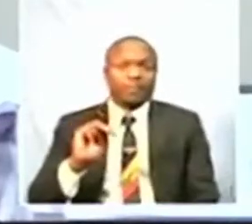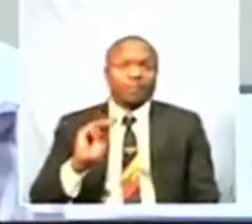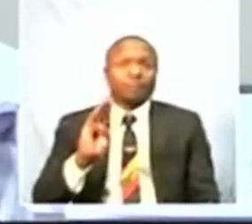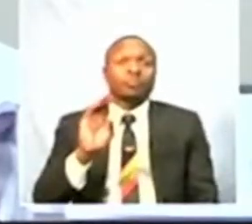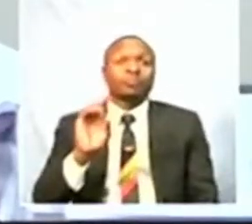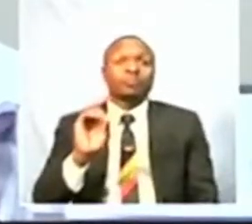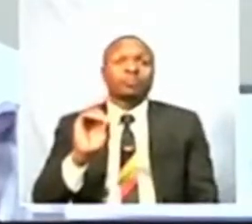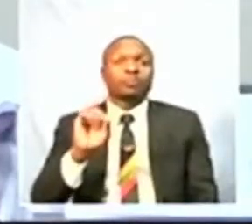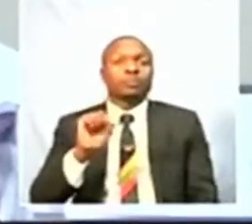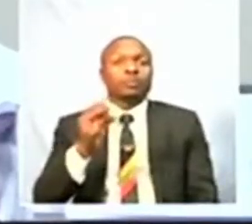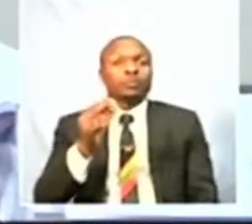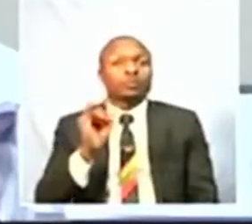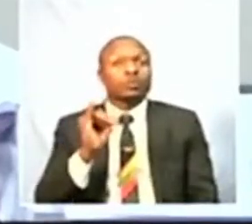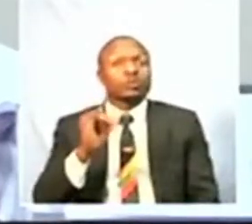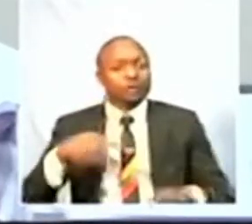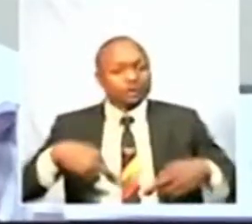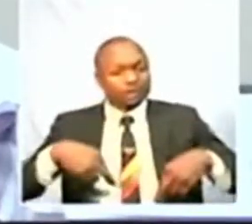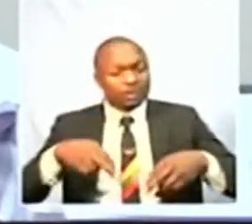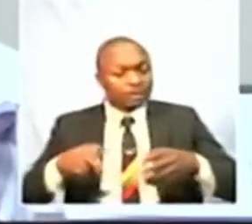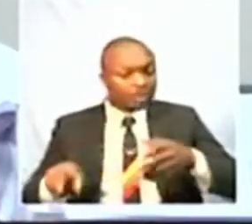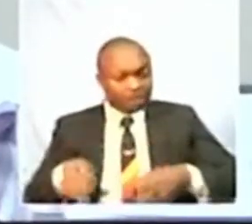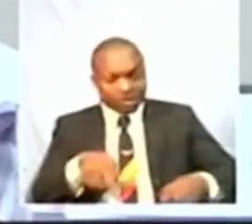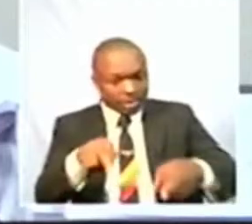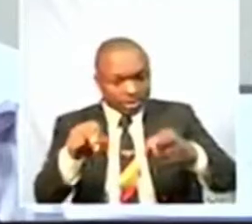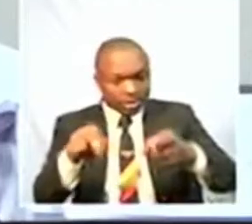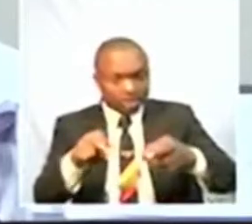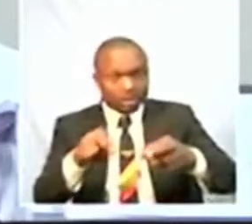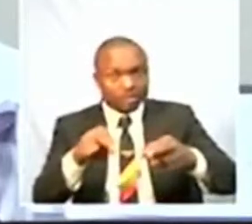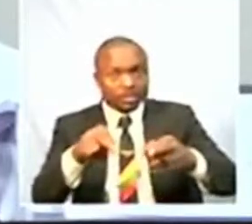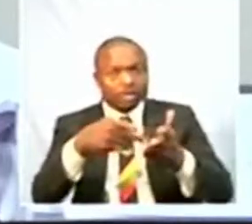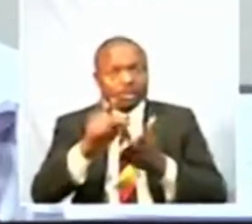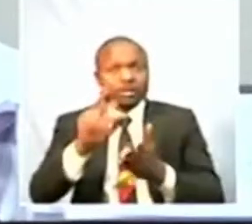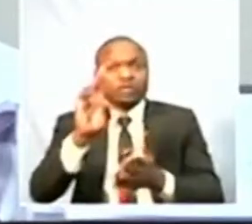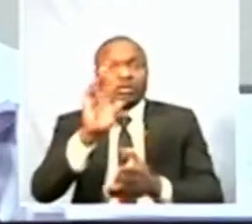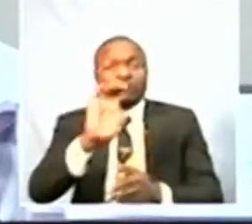about it. A contractor is paid